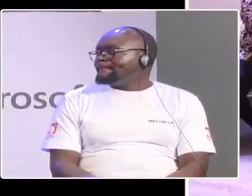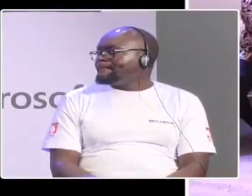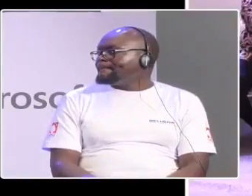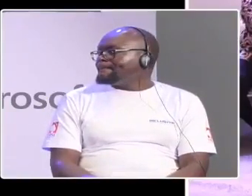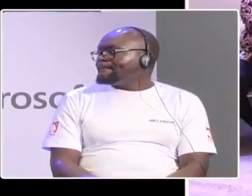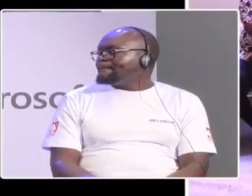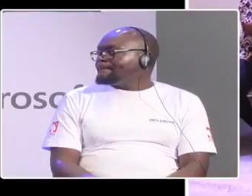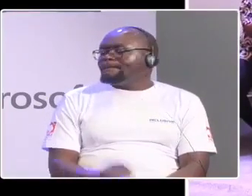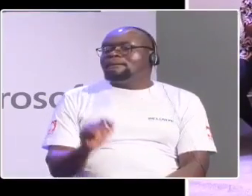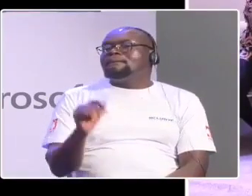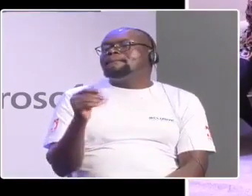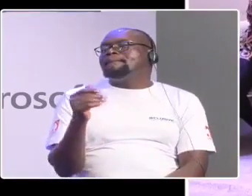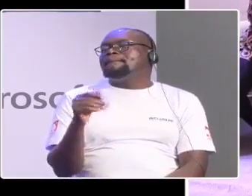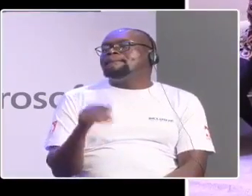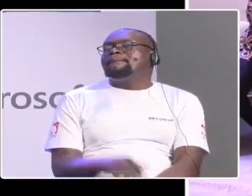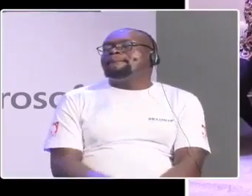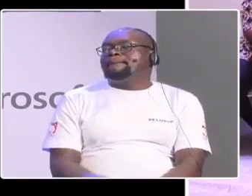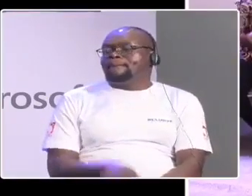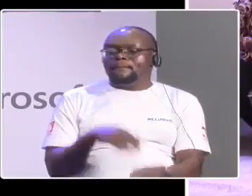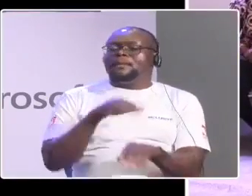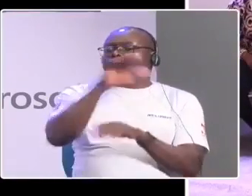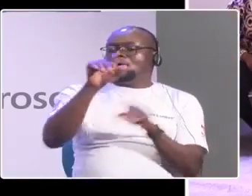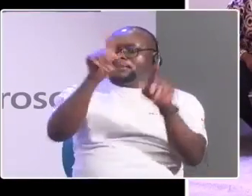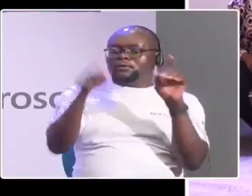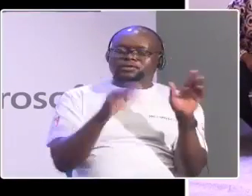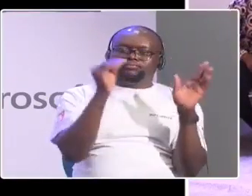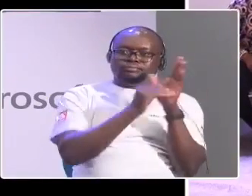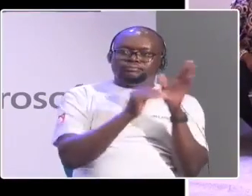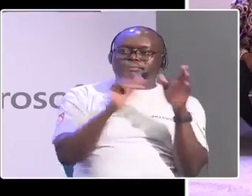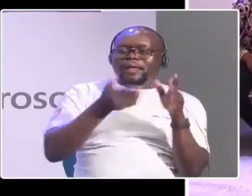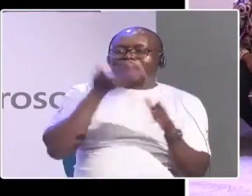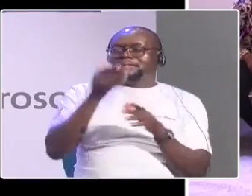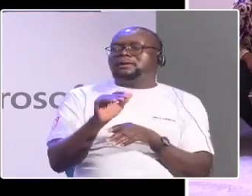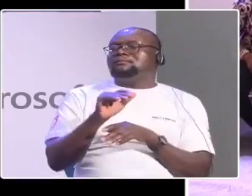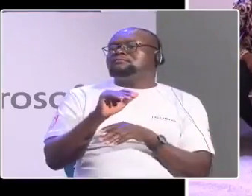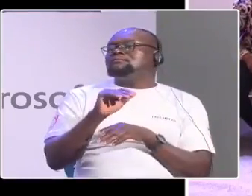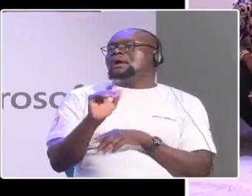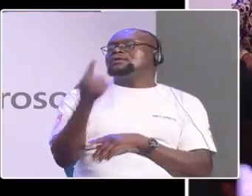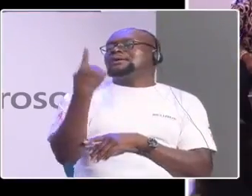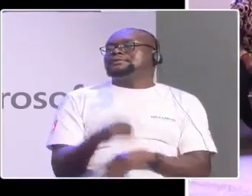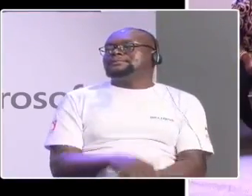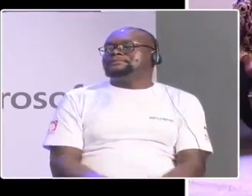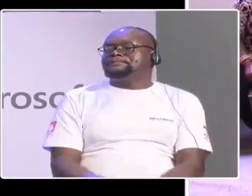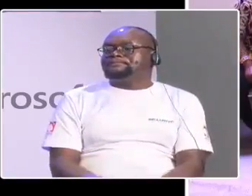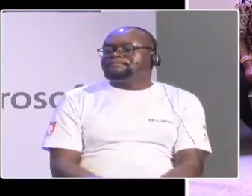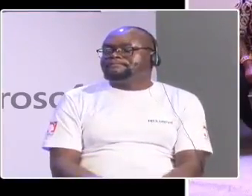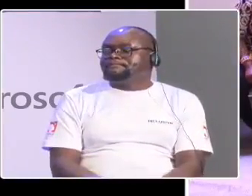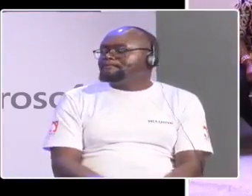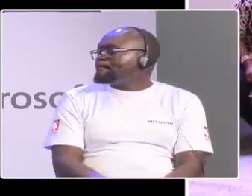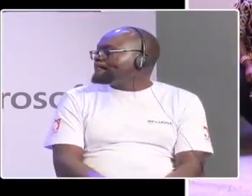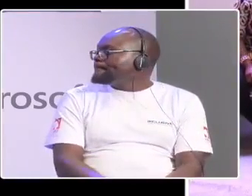Let's get all the questions. Kindly note them down, then we'll just answer them at once. So,